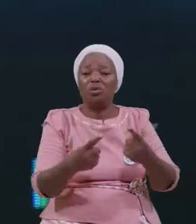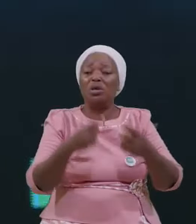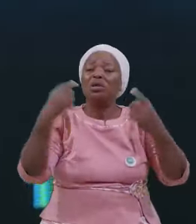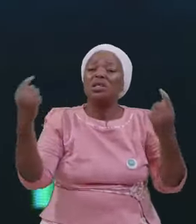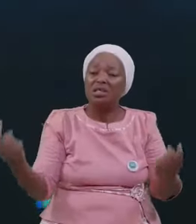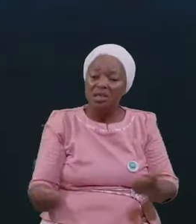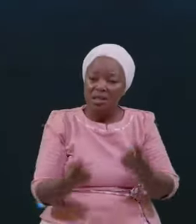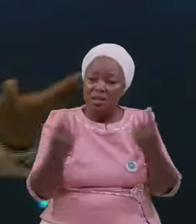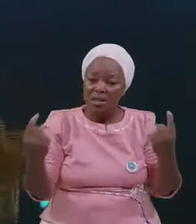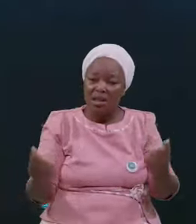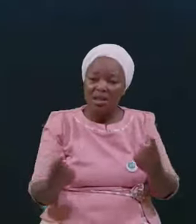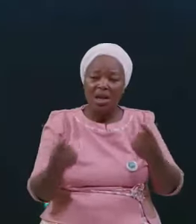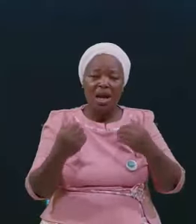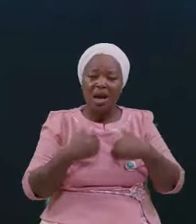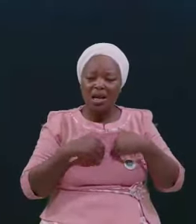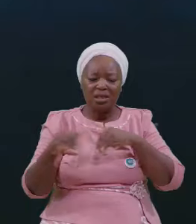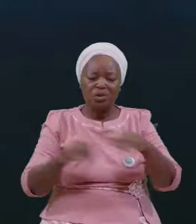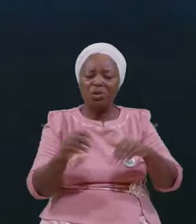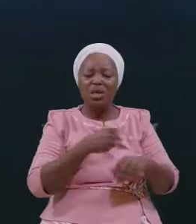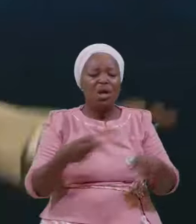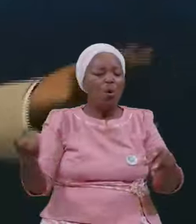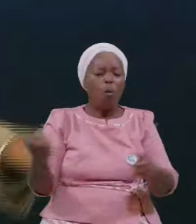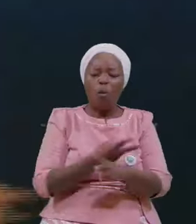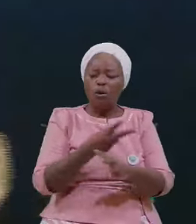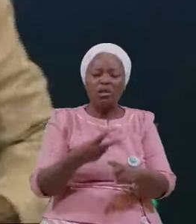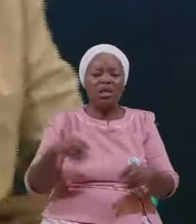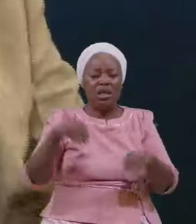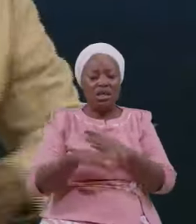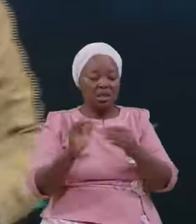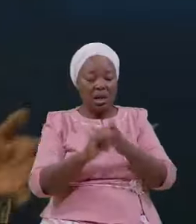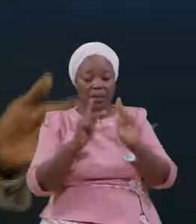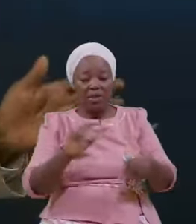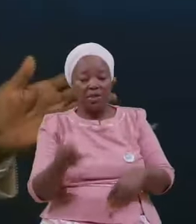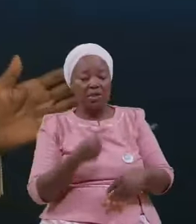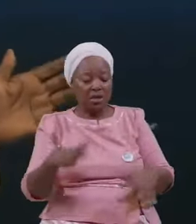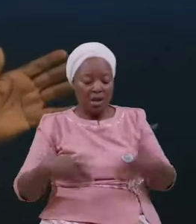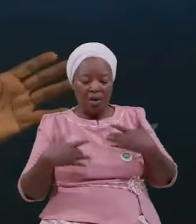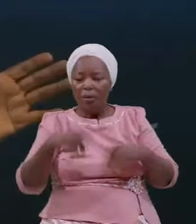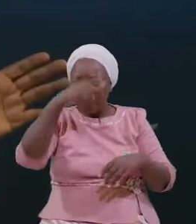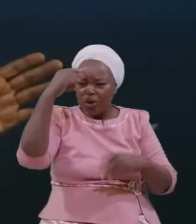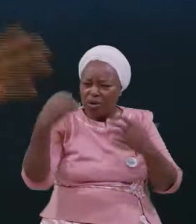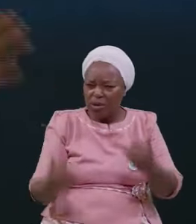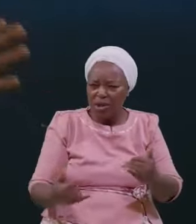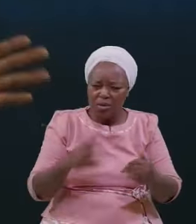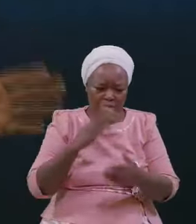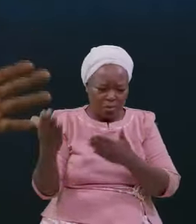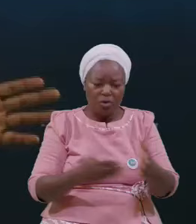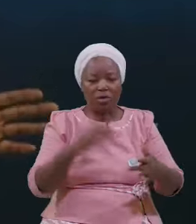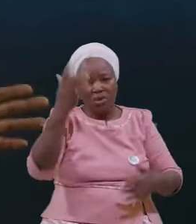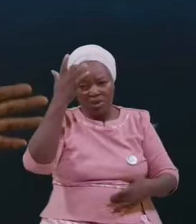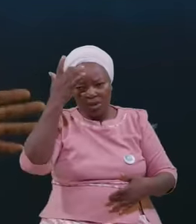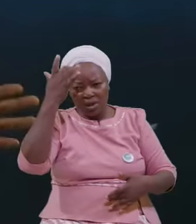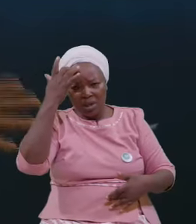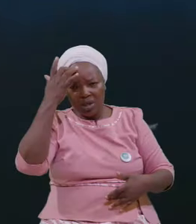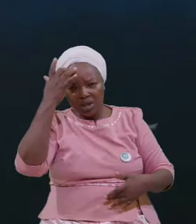had done its worst in his life, because now it brought sickness that made